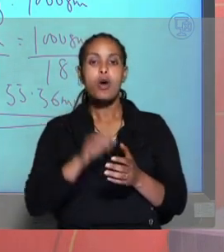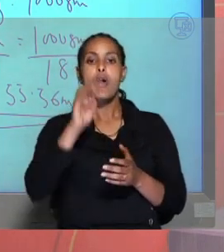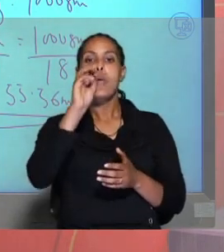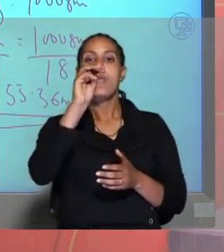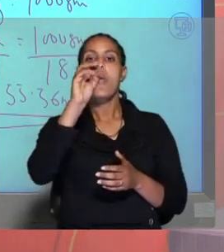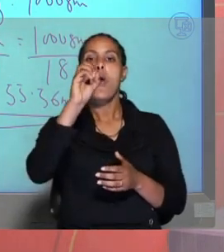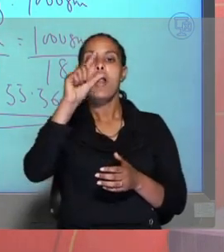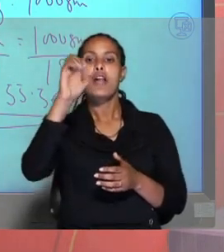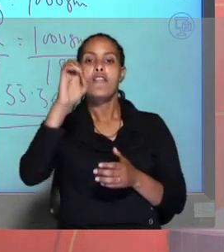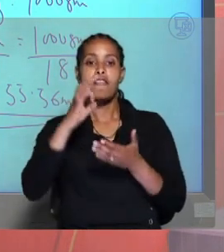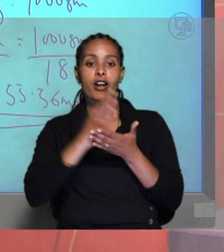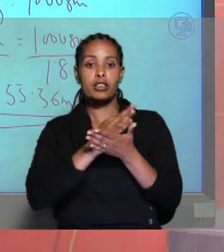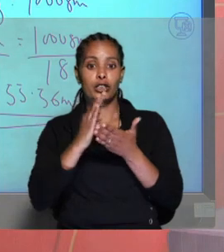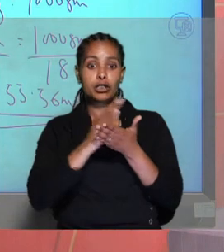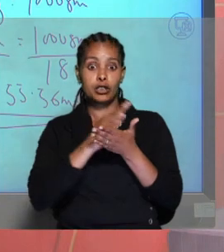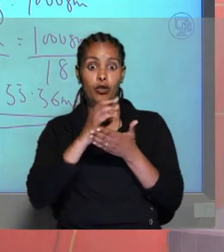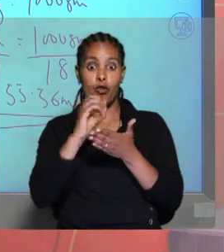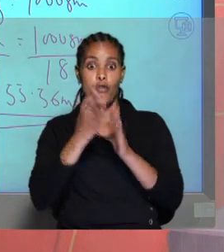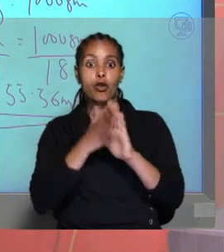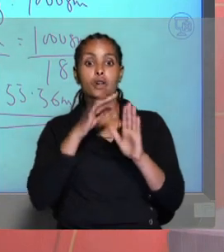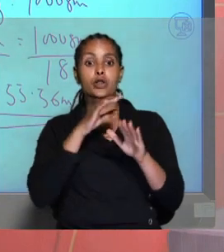Mole fraction of the solutes.